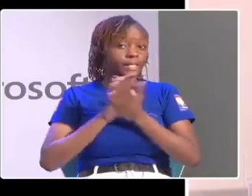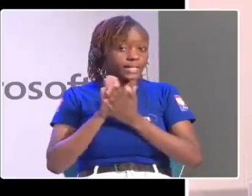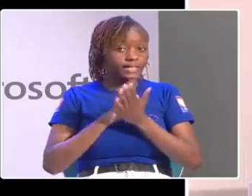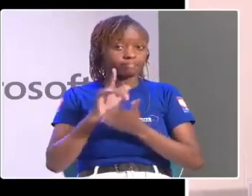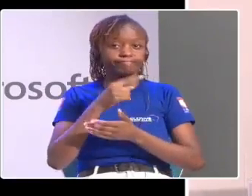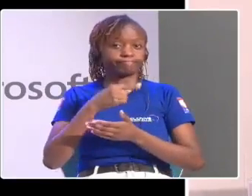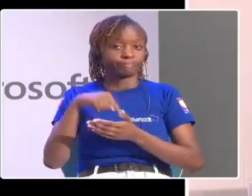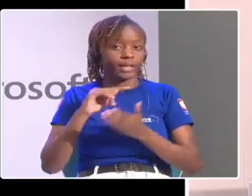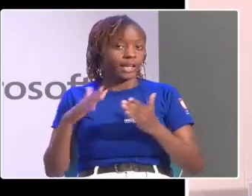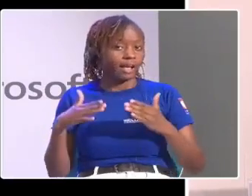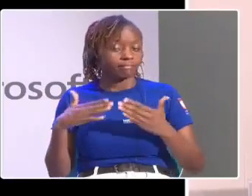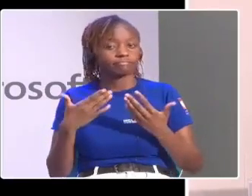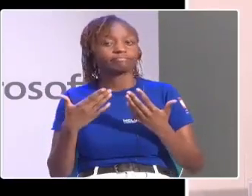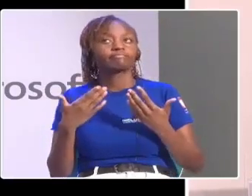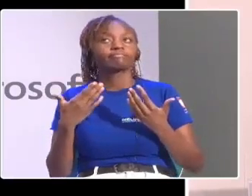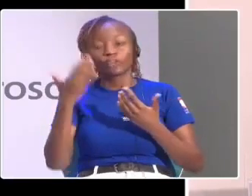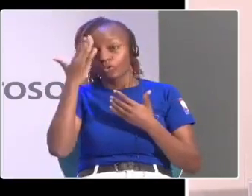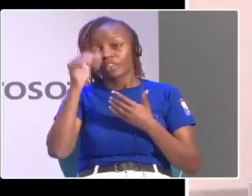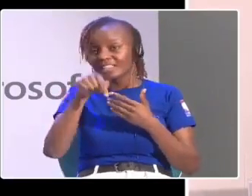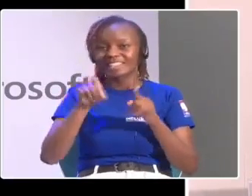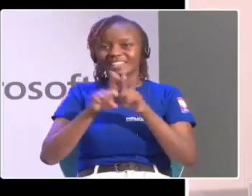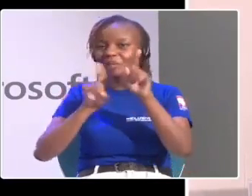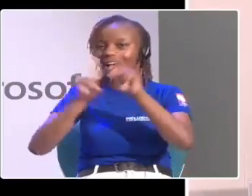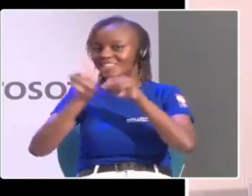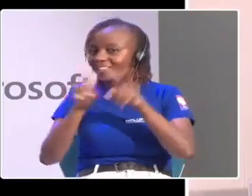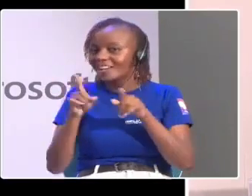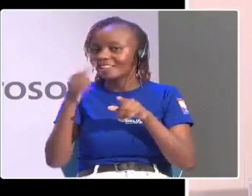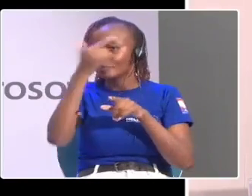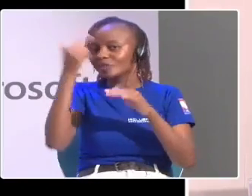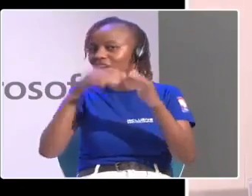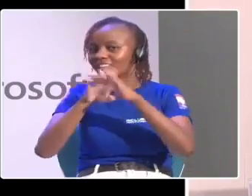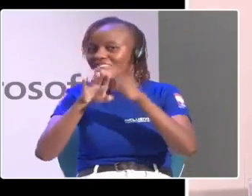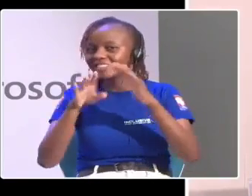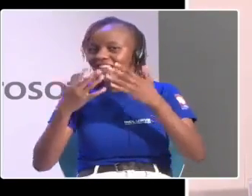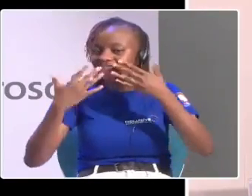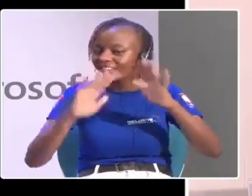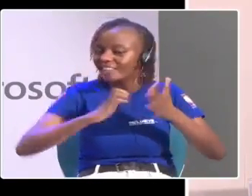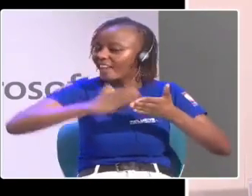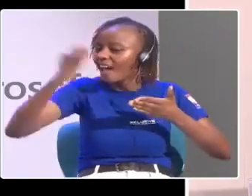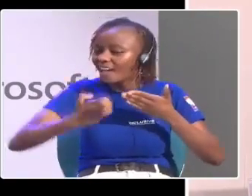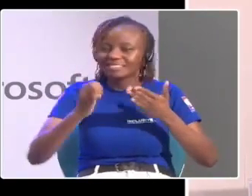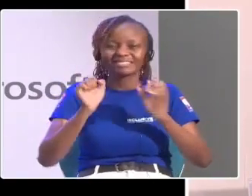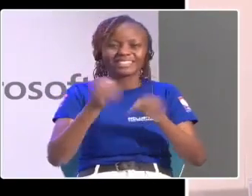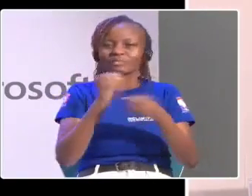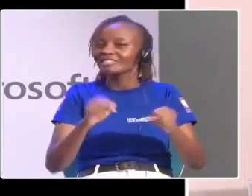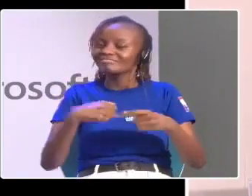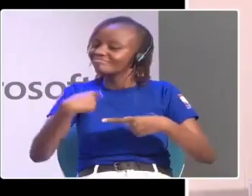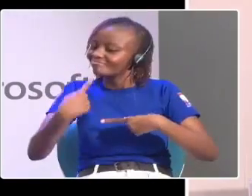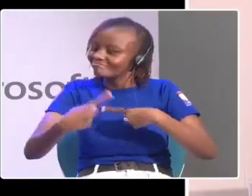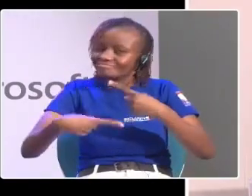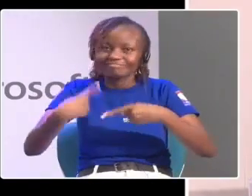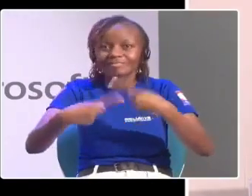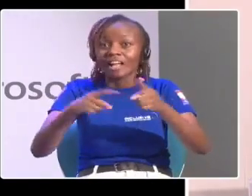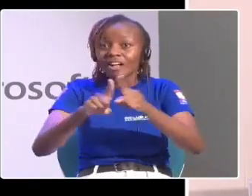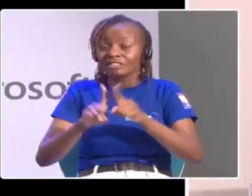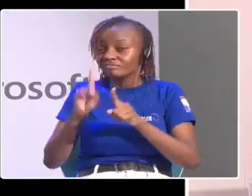We are always still going to be on a journey. Accessibility is never done. Christopher spoke very eloquently about this the other day,